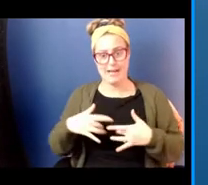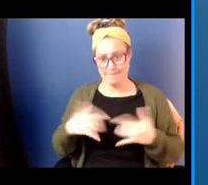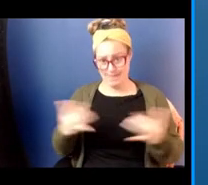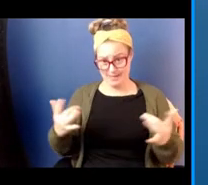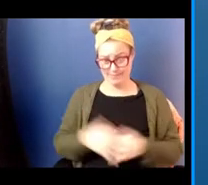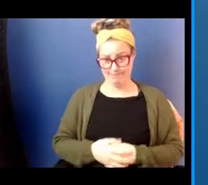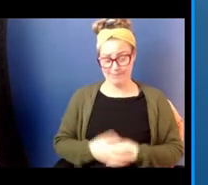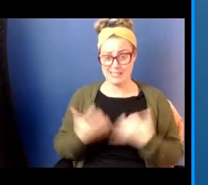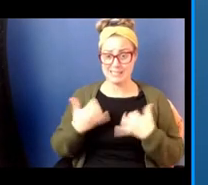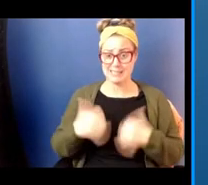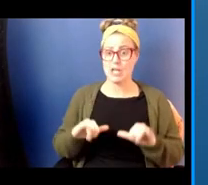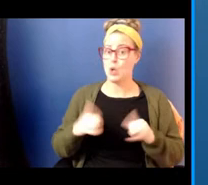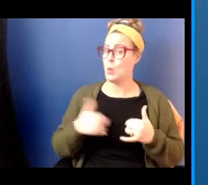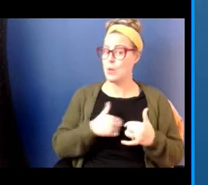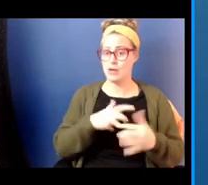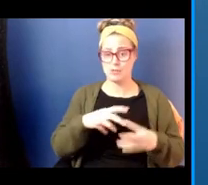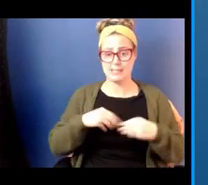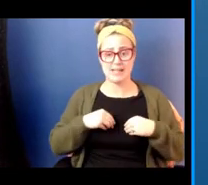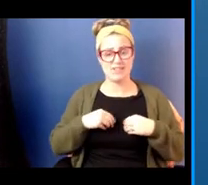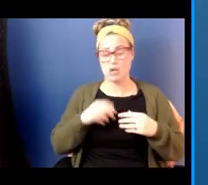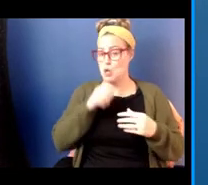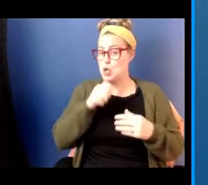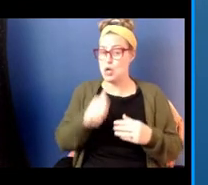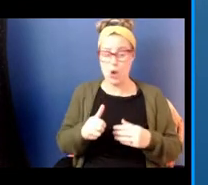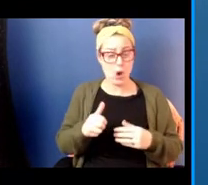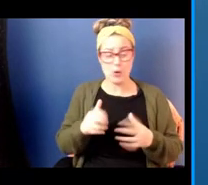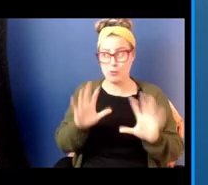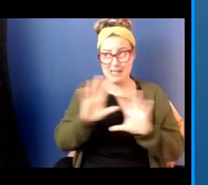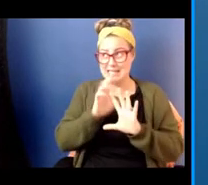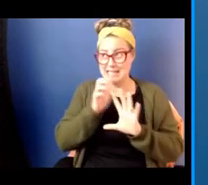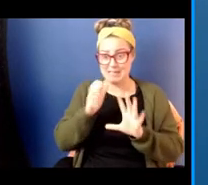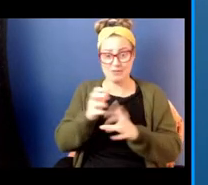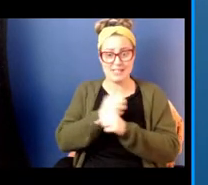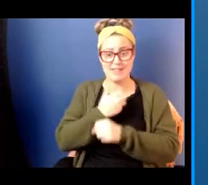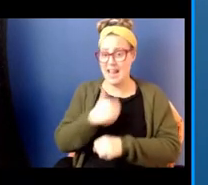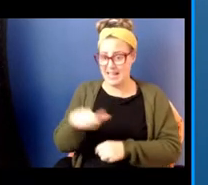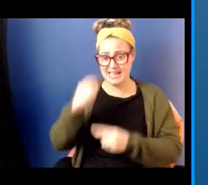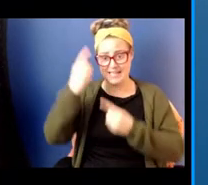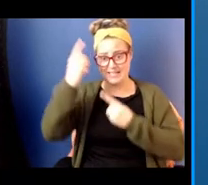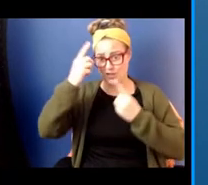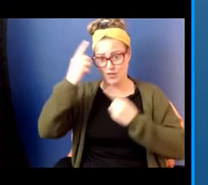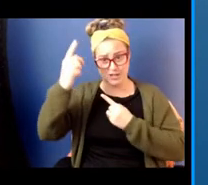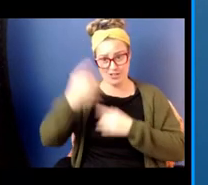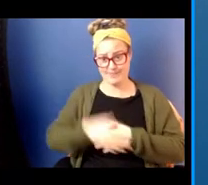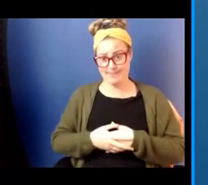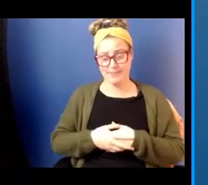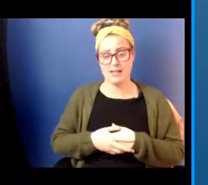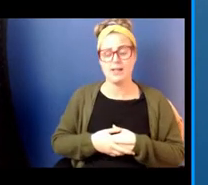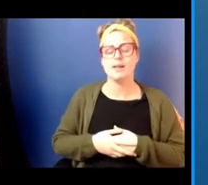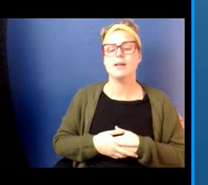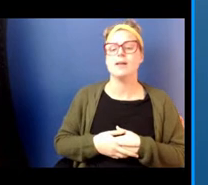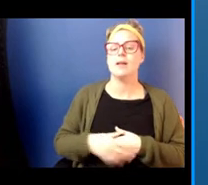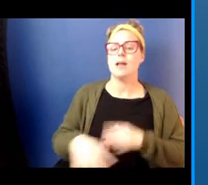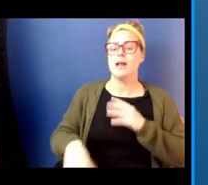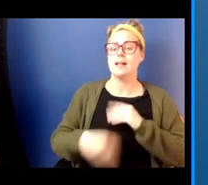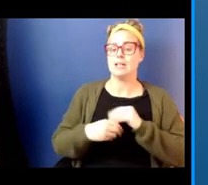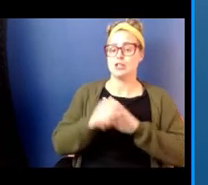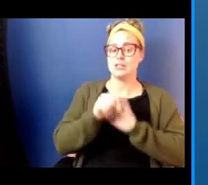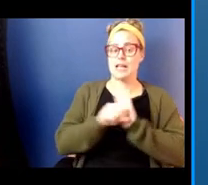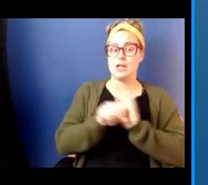process allowed flexibility as to the date while complying with Iowa law and an additional State could have been added to the existing